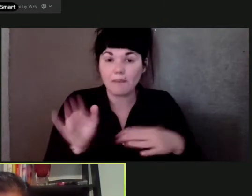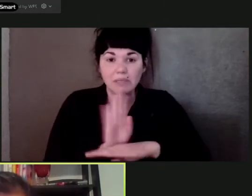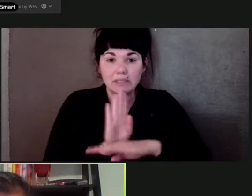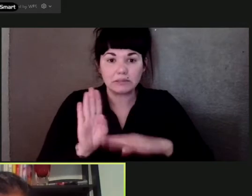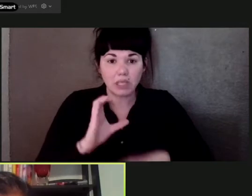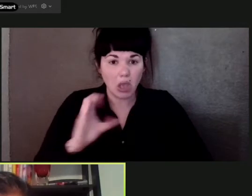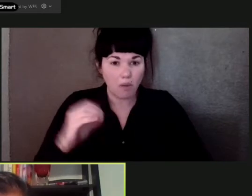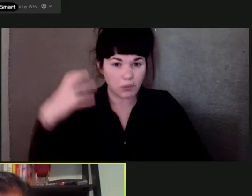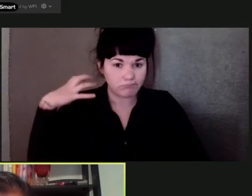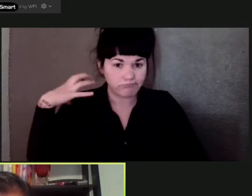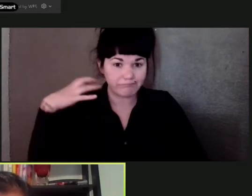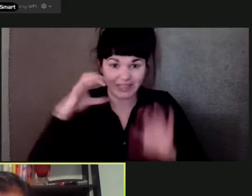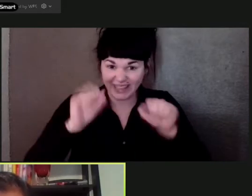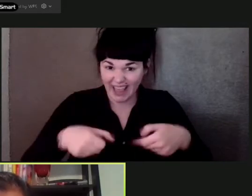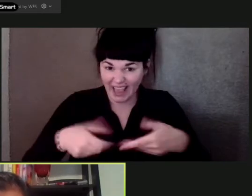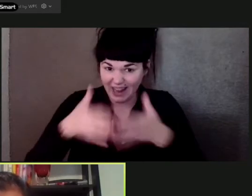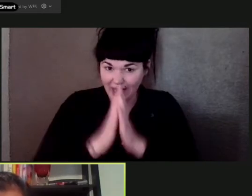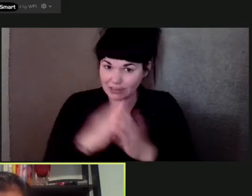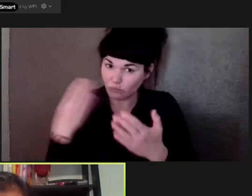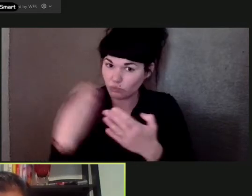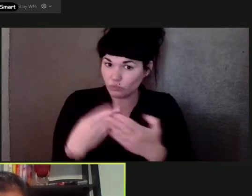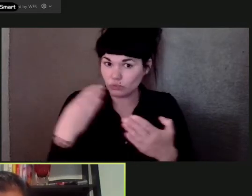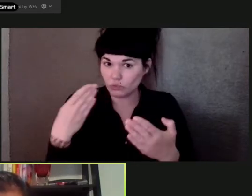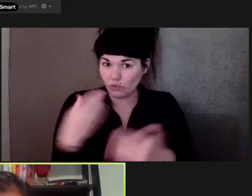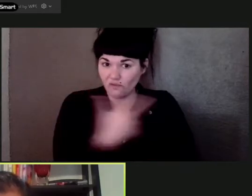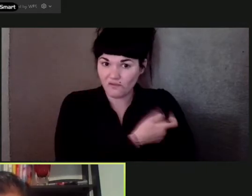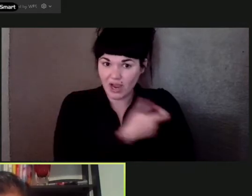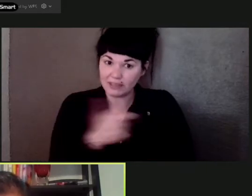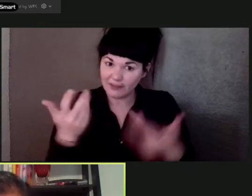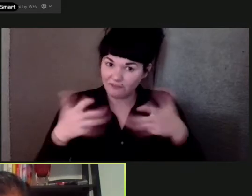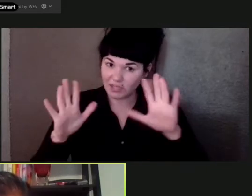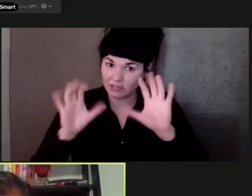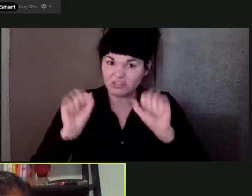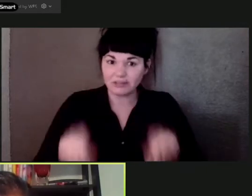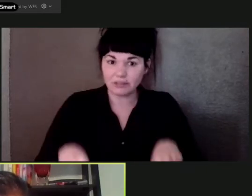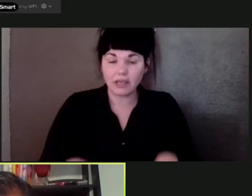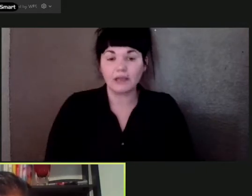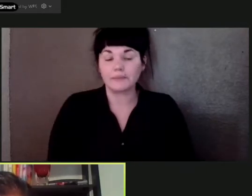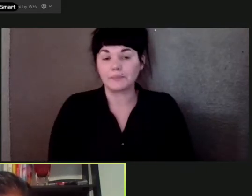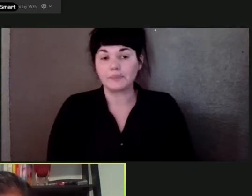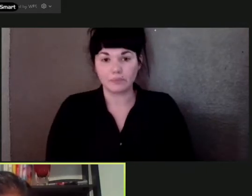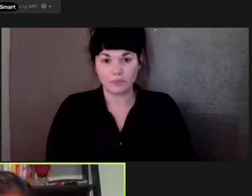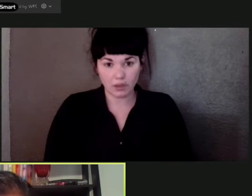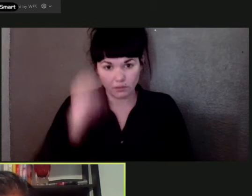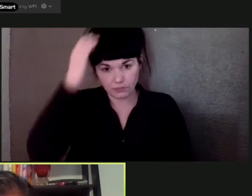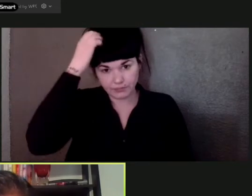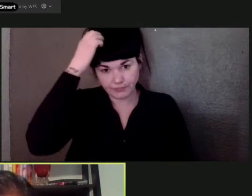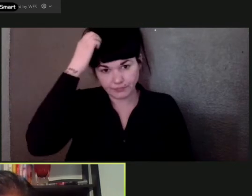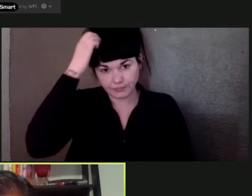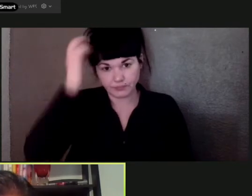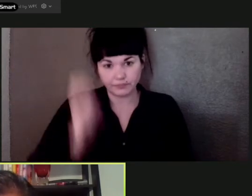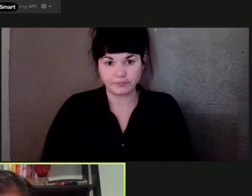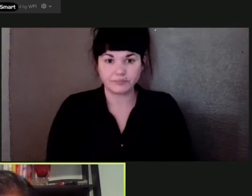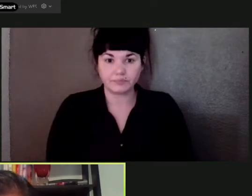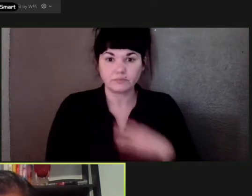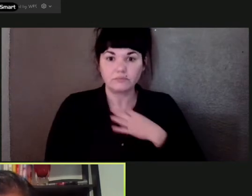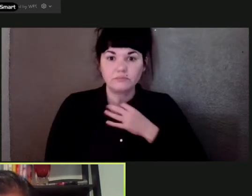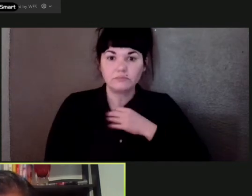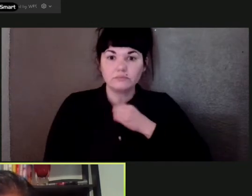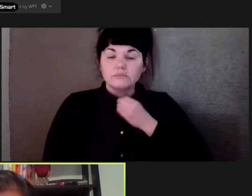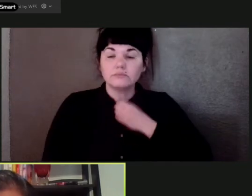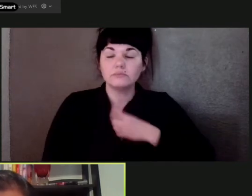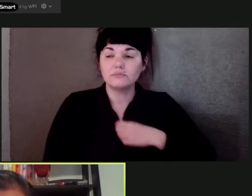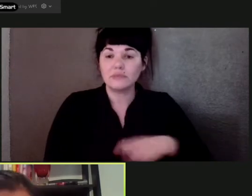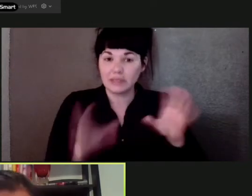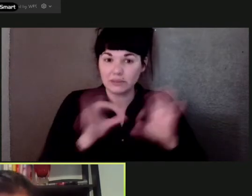I think your message about being aware and thoughtful about why a business might want you to wear a mask